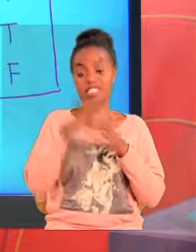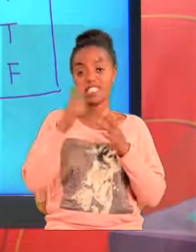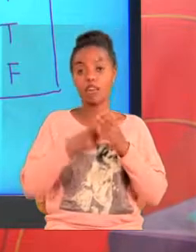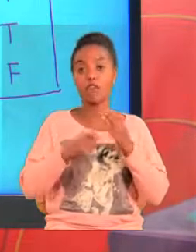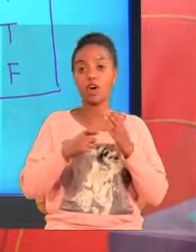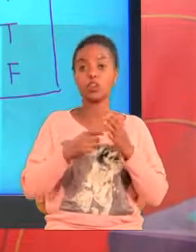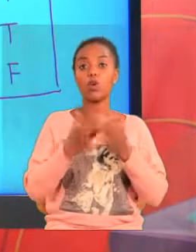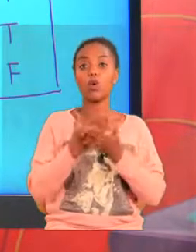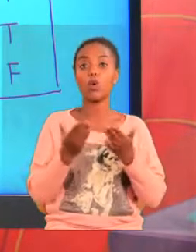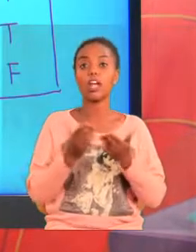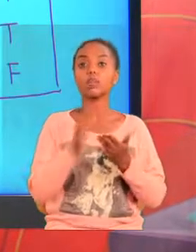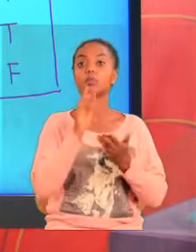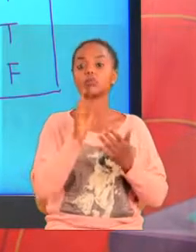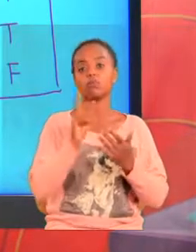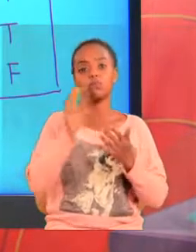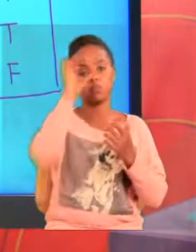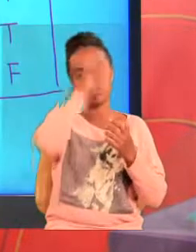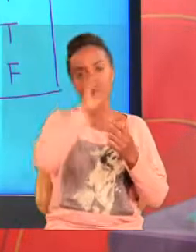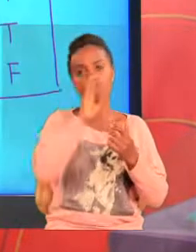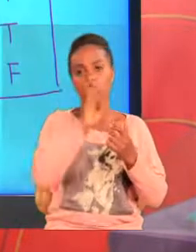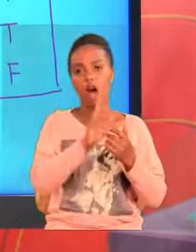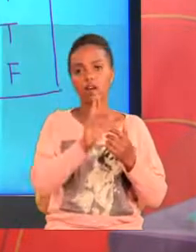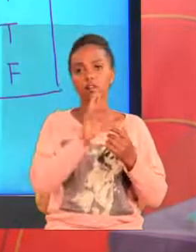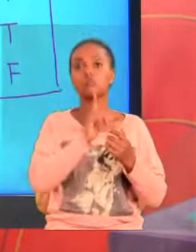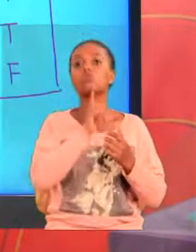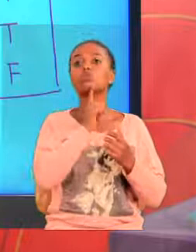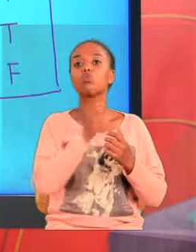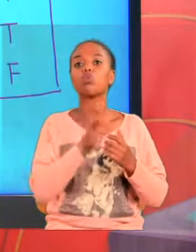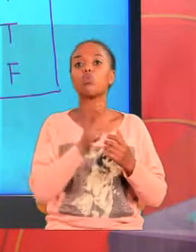values where both the premises are true. Here,